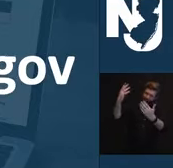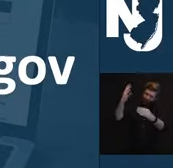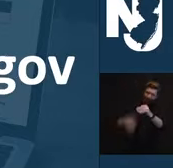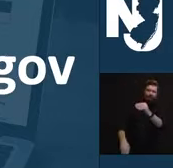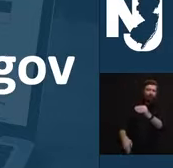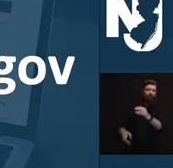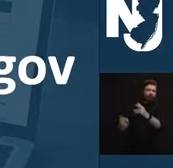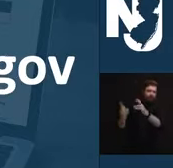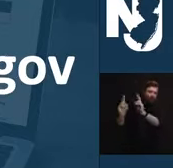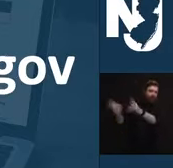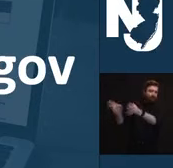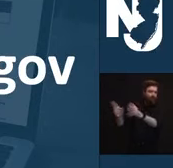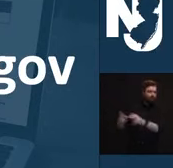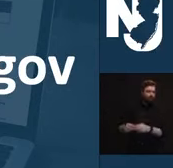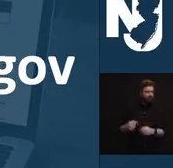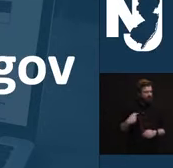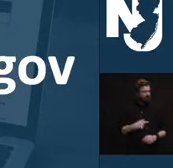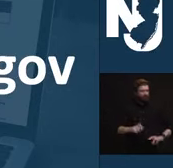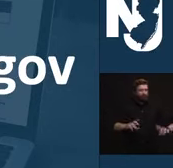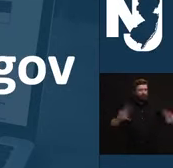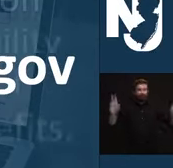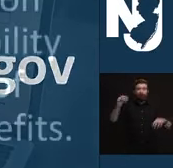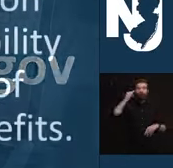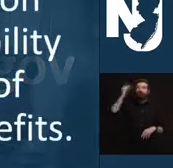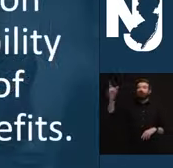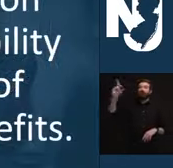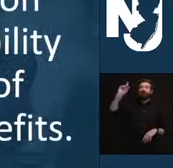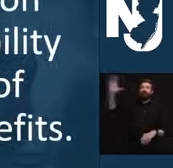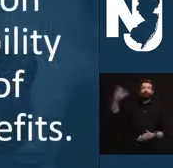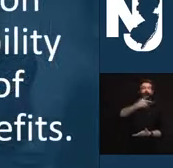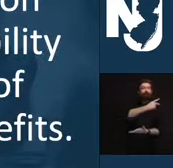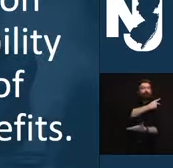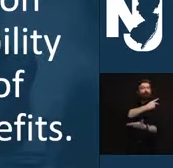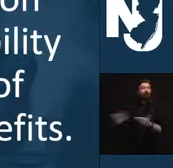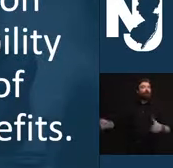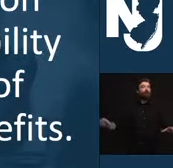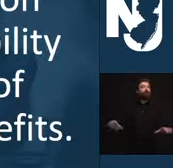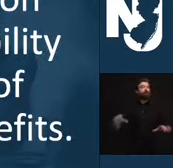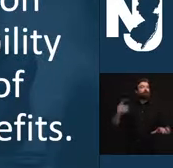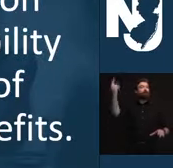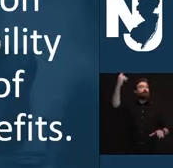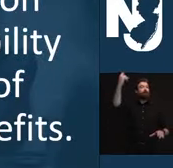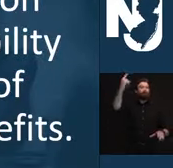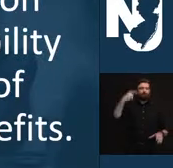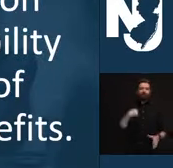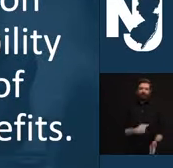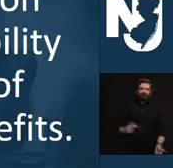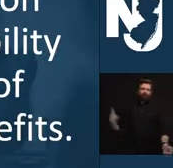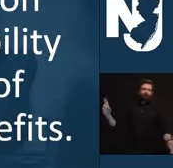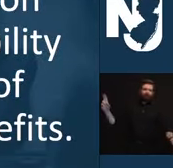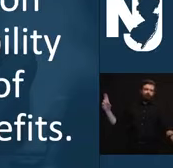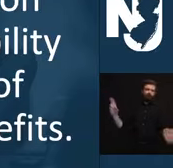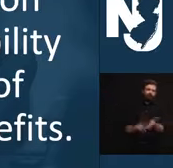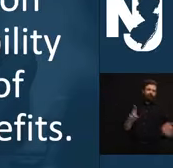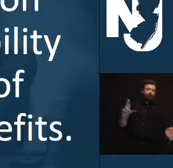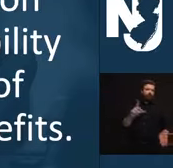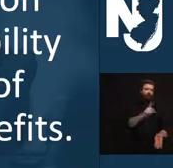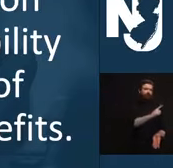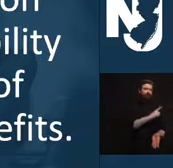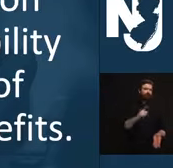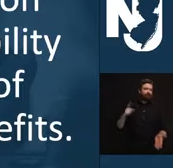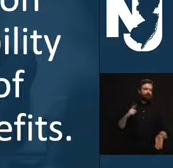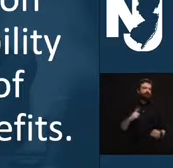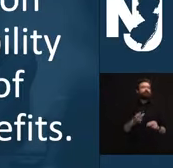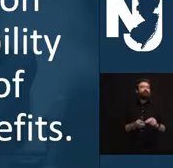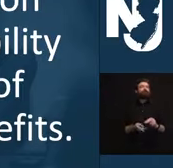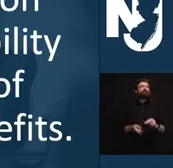in case Washington fails to act. That is why this morning I signed legislation expanding eligibility for the 20